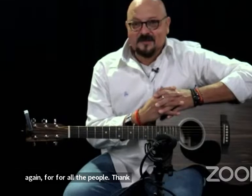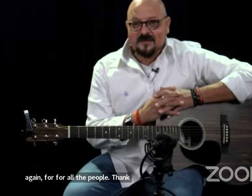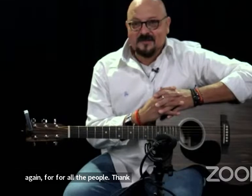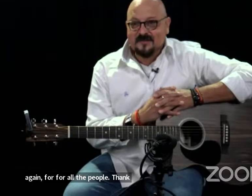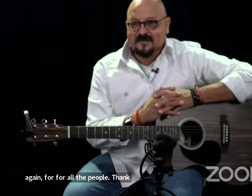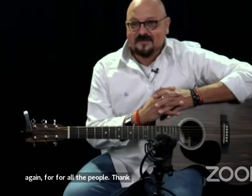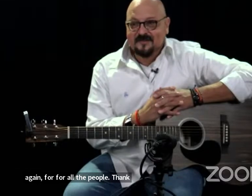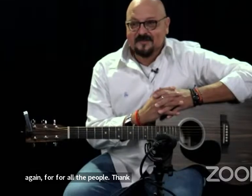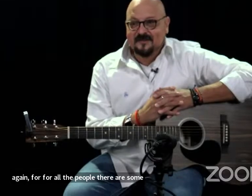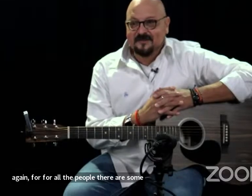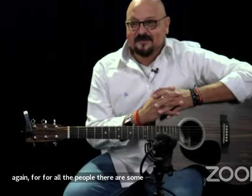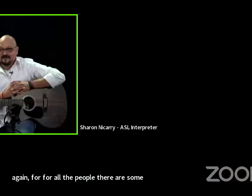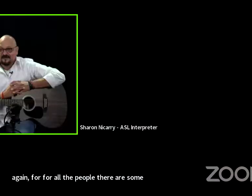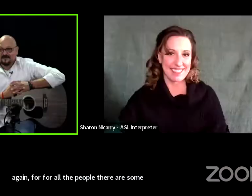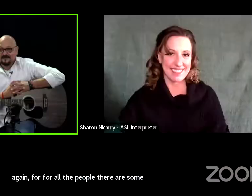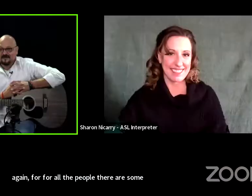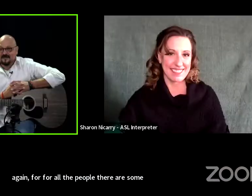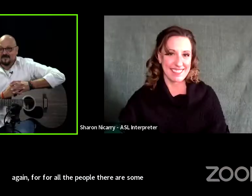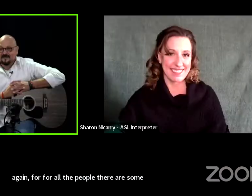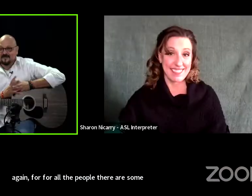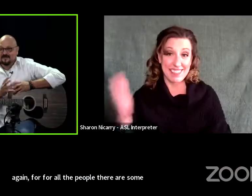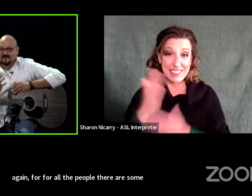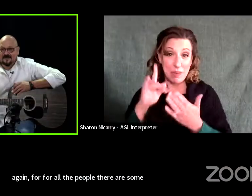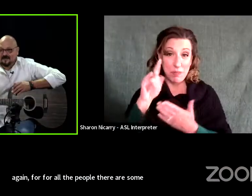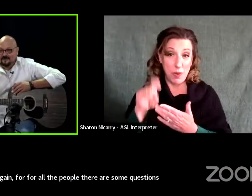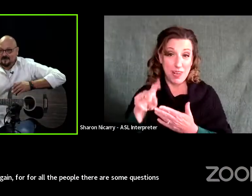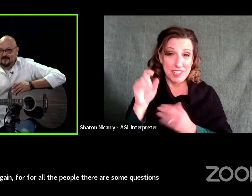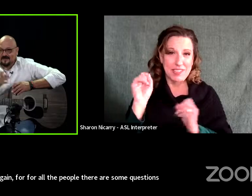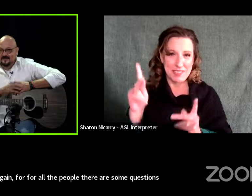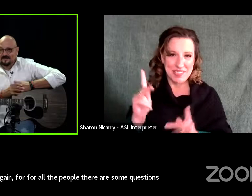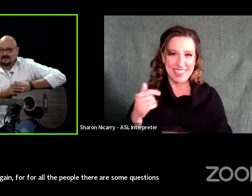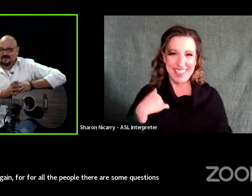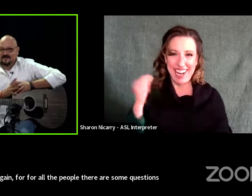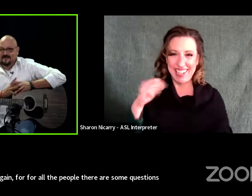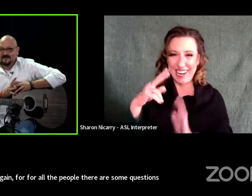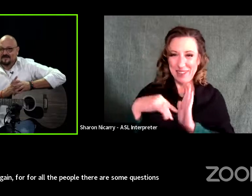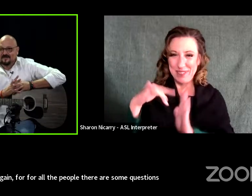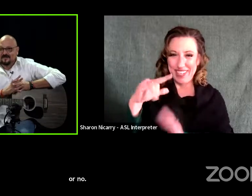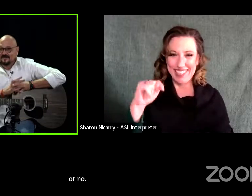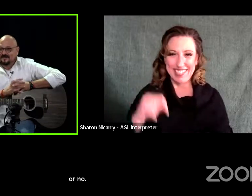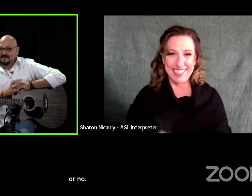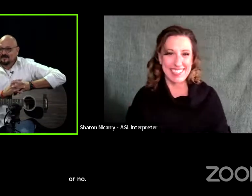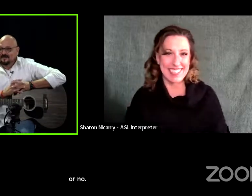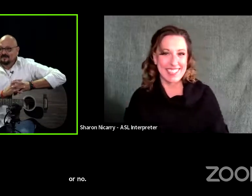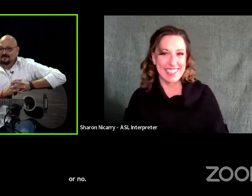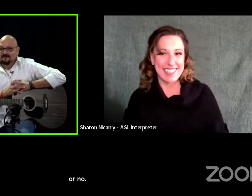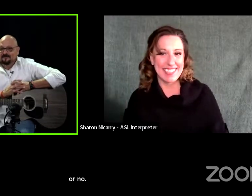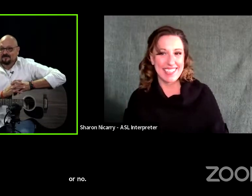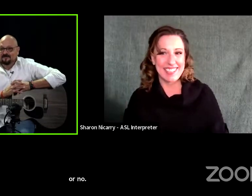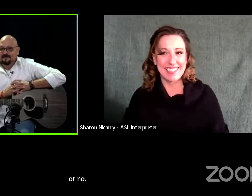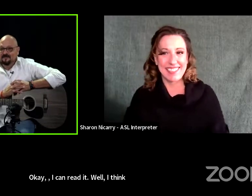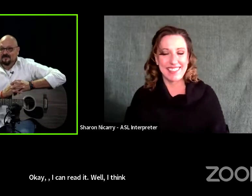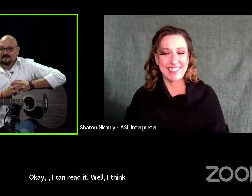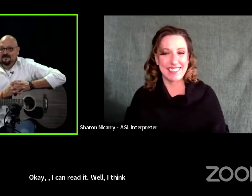There's some questions. Mm-hmm. Or no? Yes. Oh, okay. Yeah. I can read it. Well, I think Jim should come on.